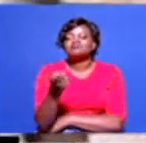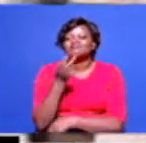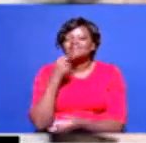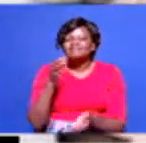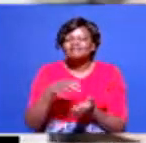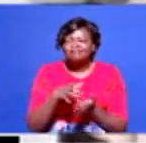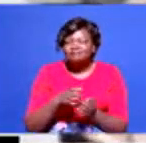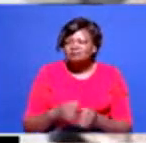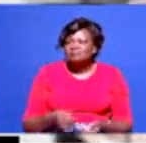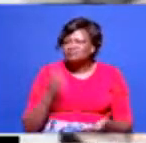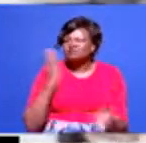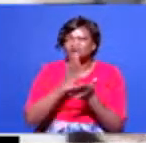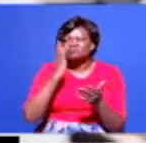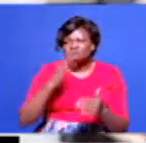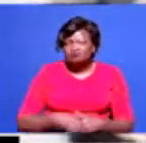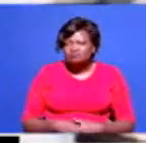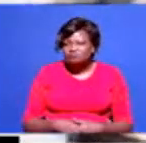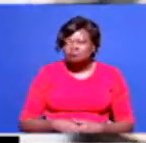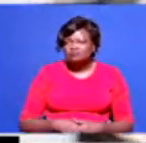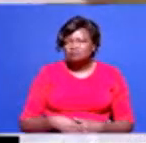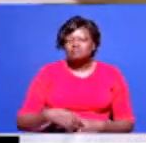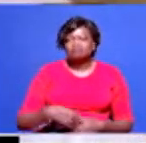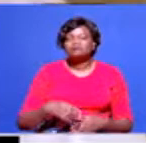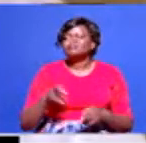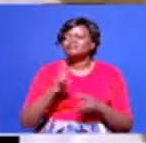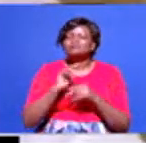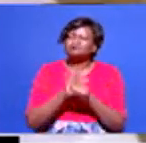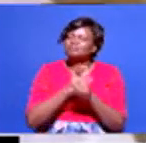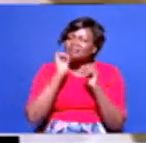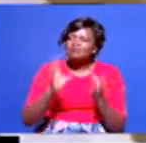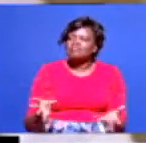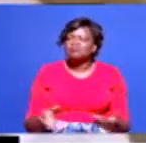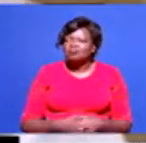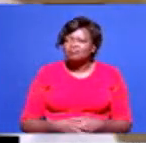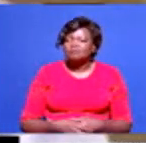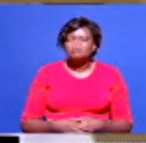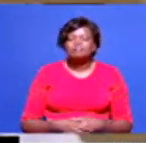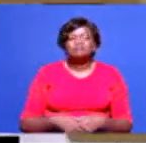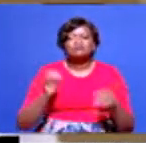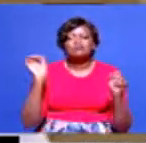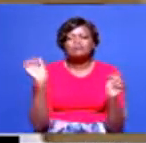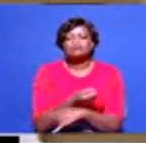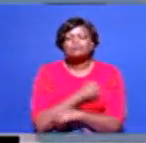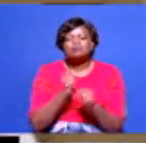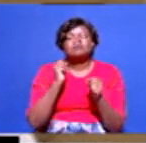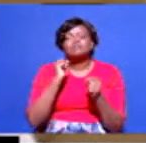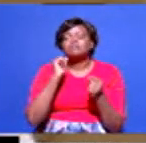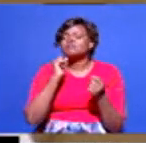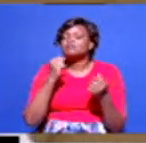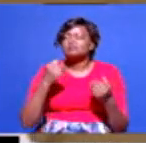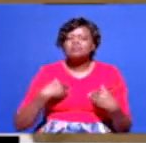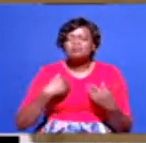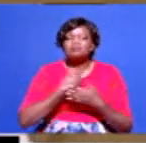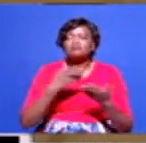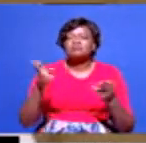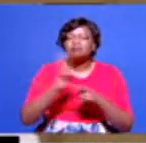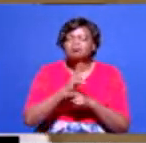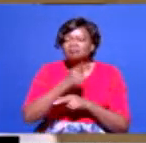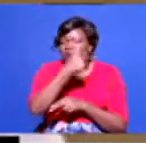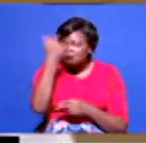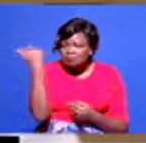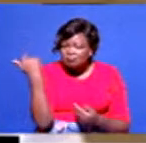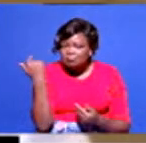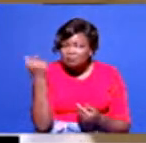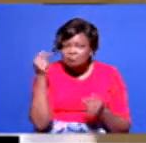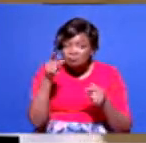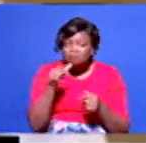No, true. You can't be useful. You can't be any use because you are